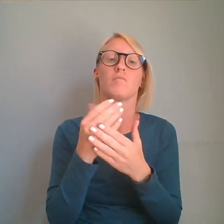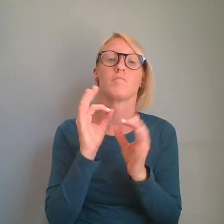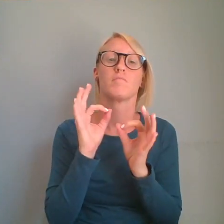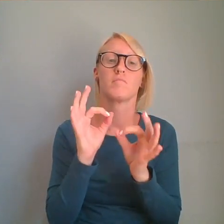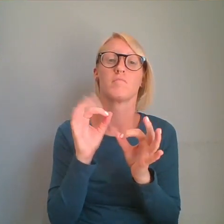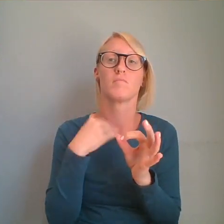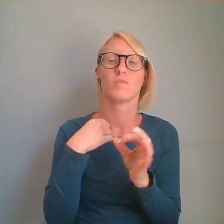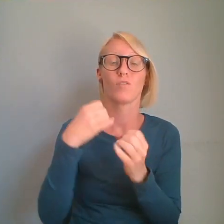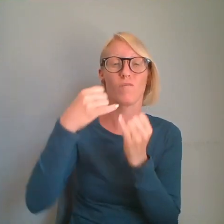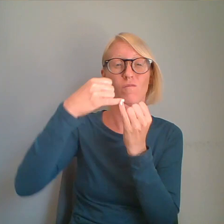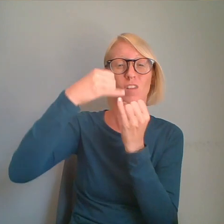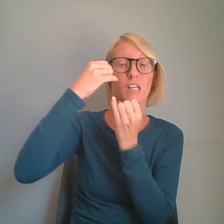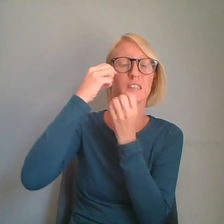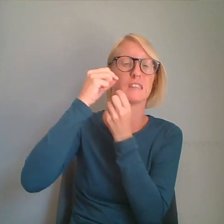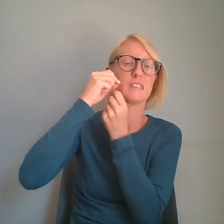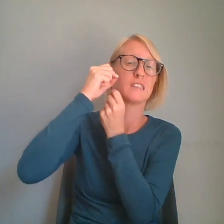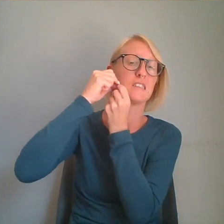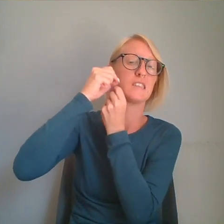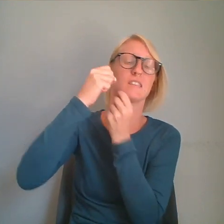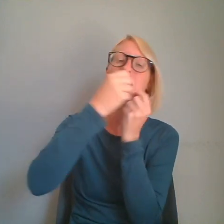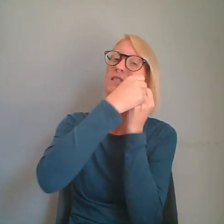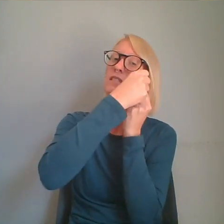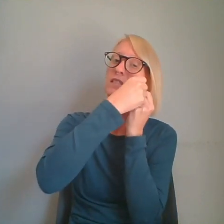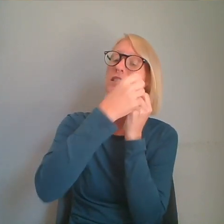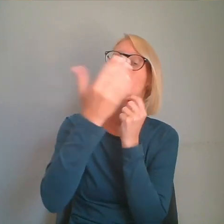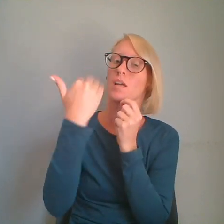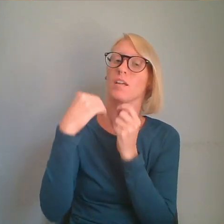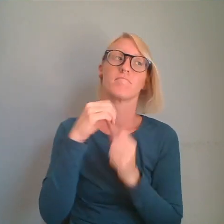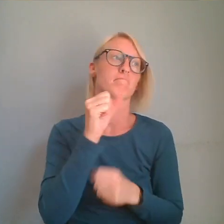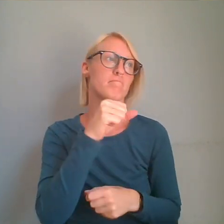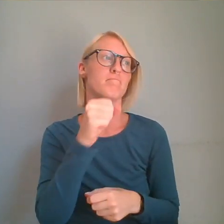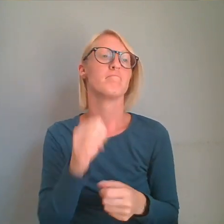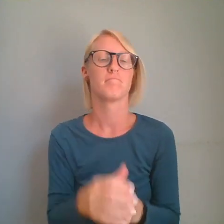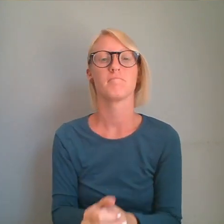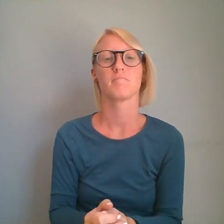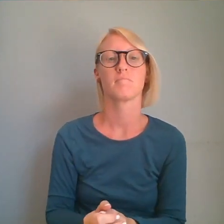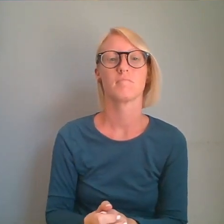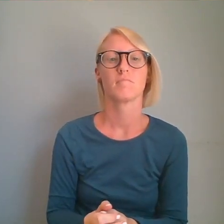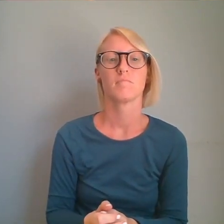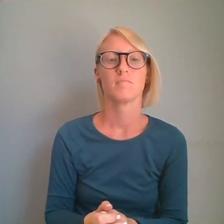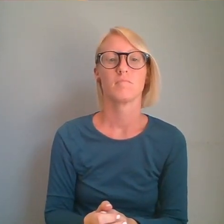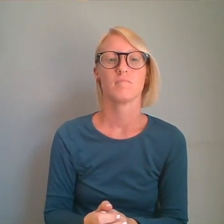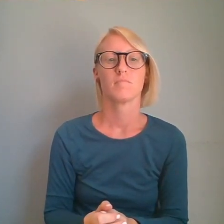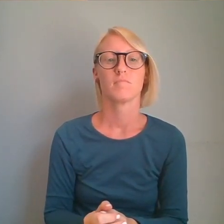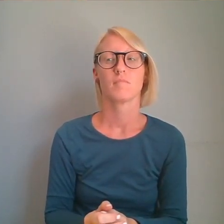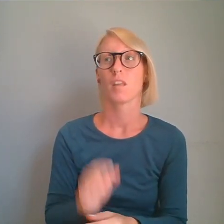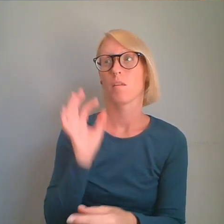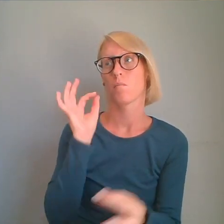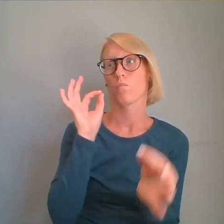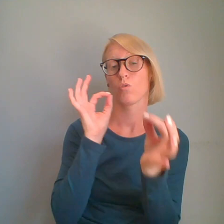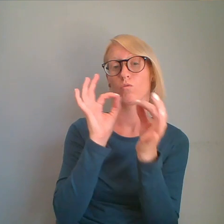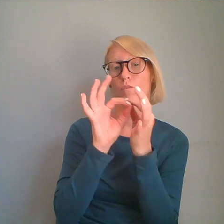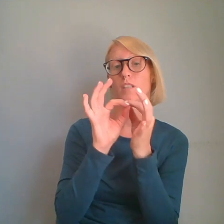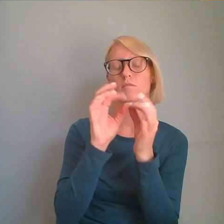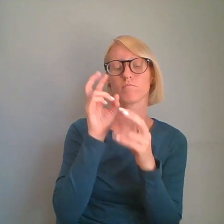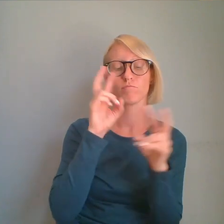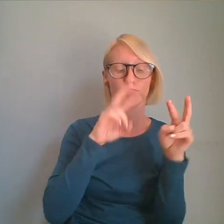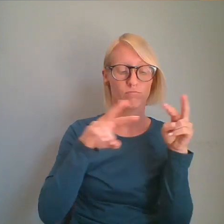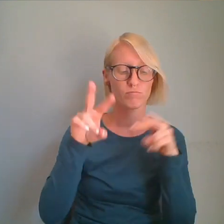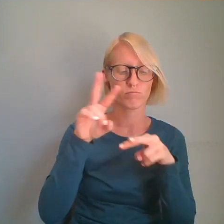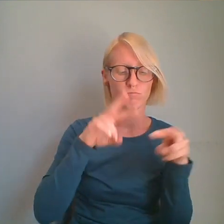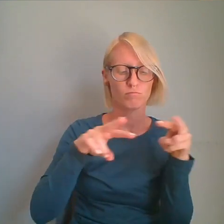back there too? Good. I'll look on this side. Perfect.